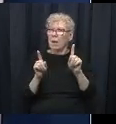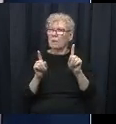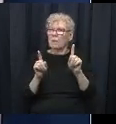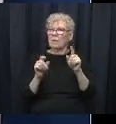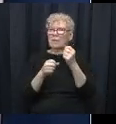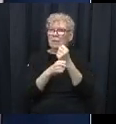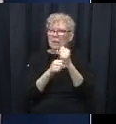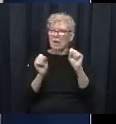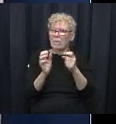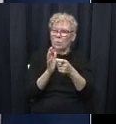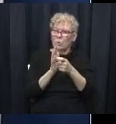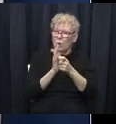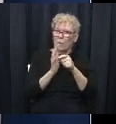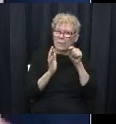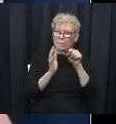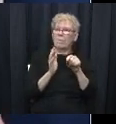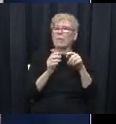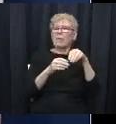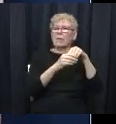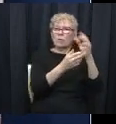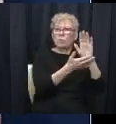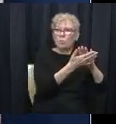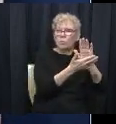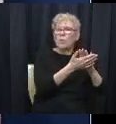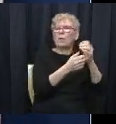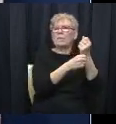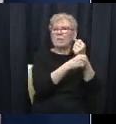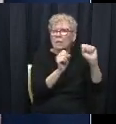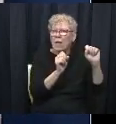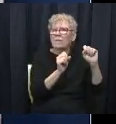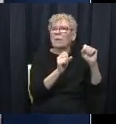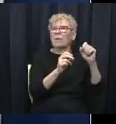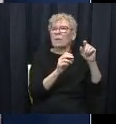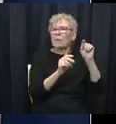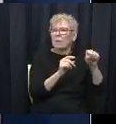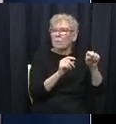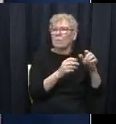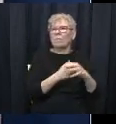been very effective in keeping those outbreaks very small.